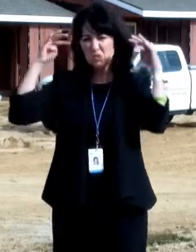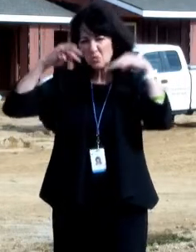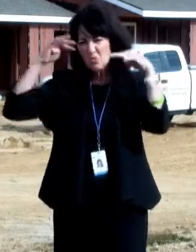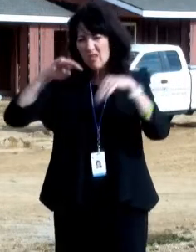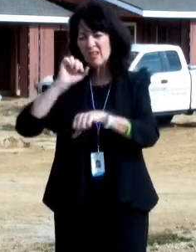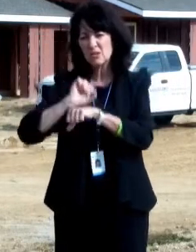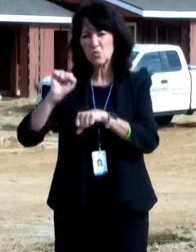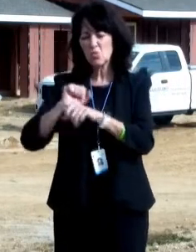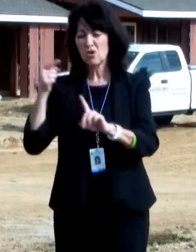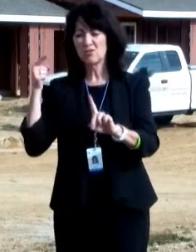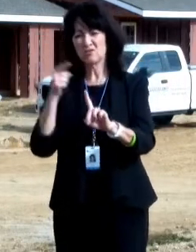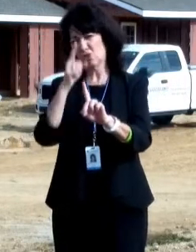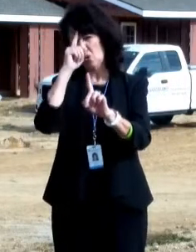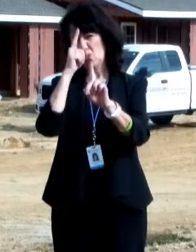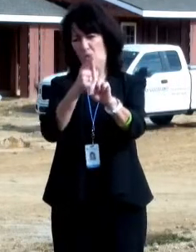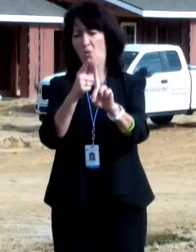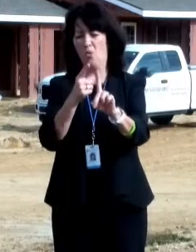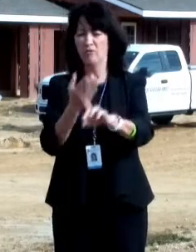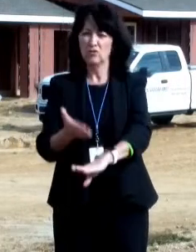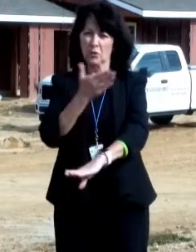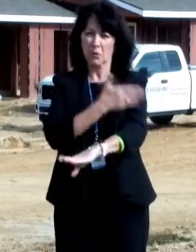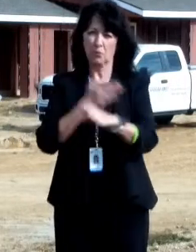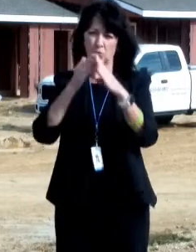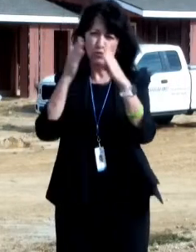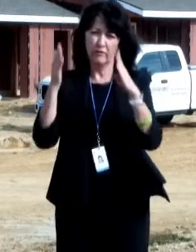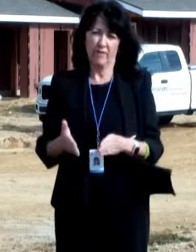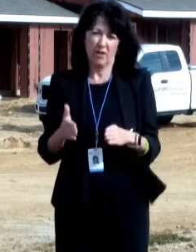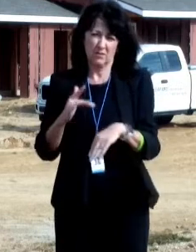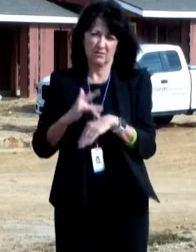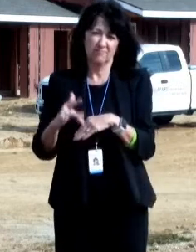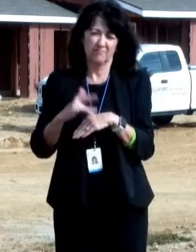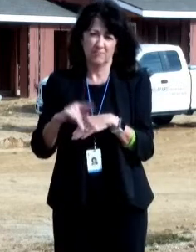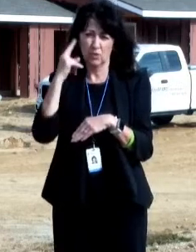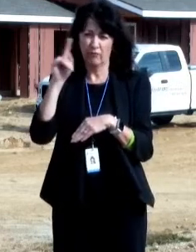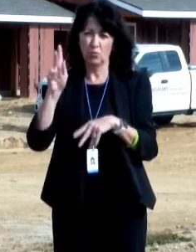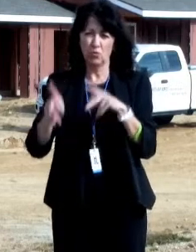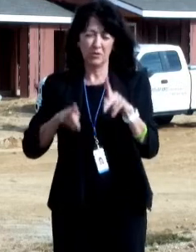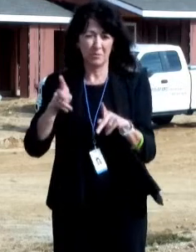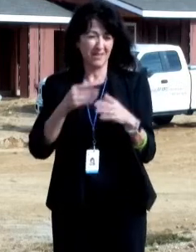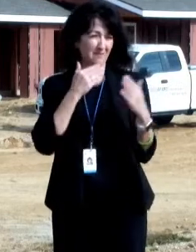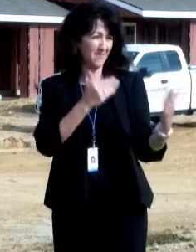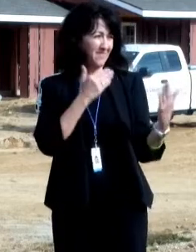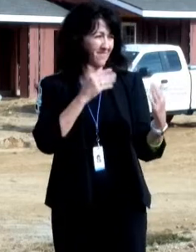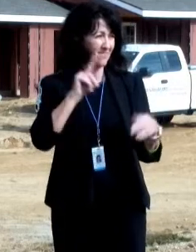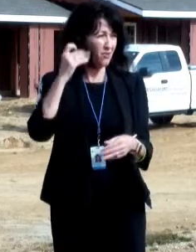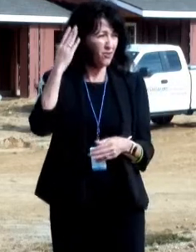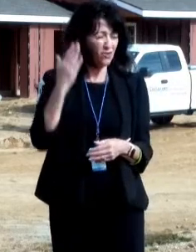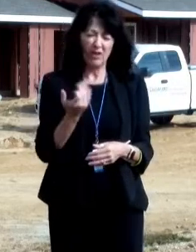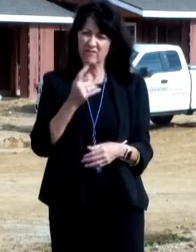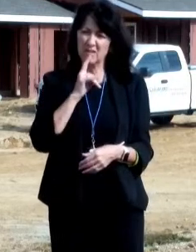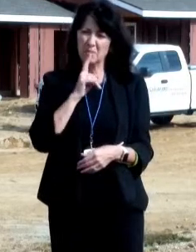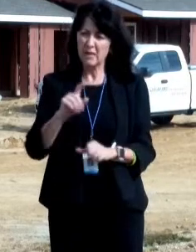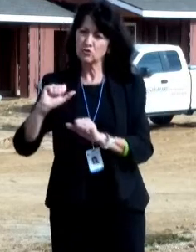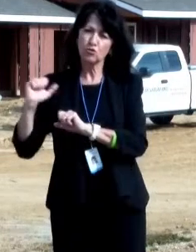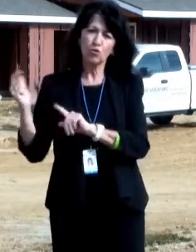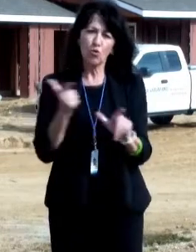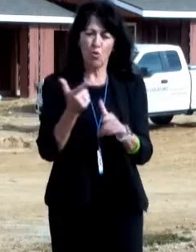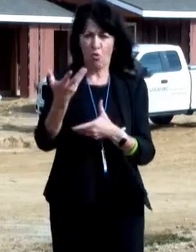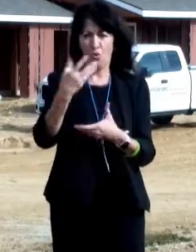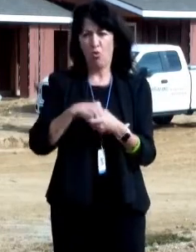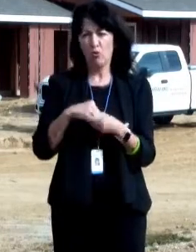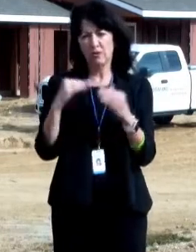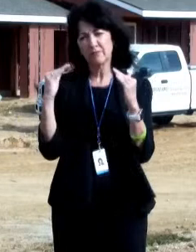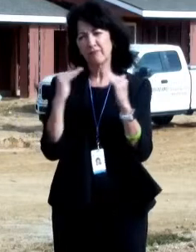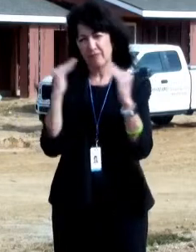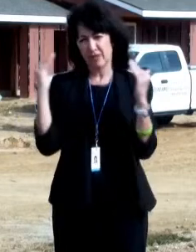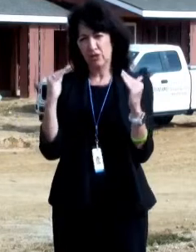And thank you to our governor, who I know has been so committed to making sure all lives have equity, and to our members